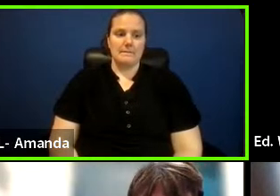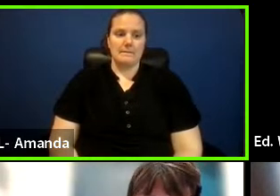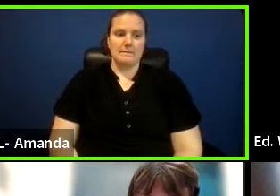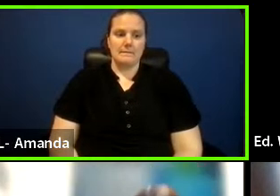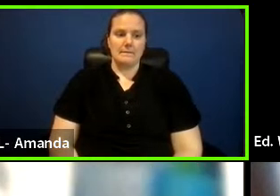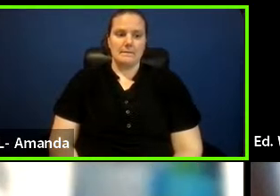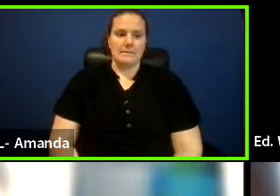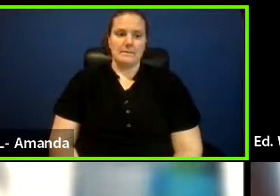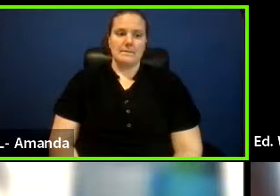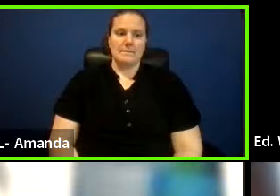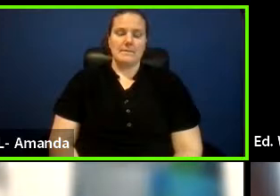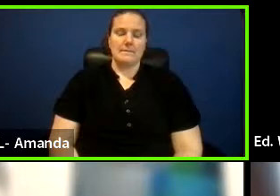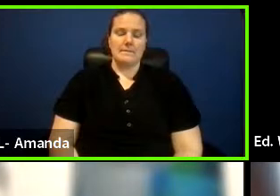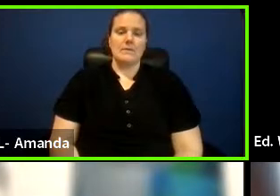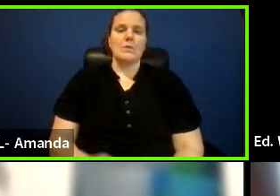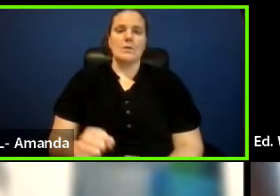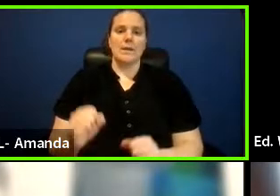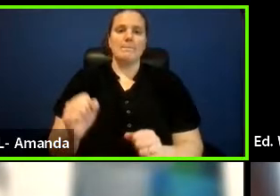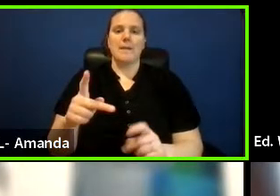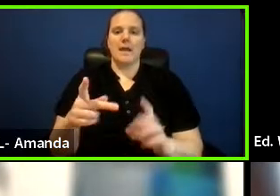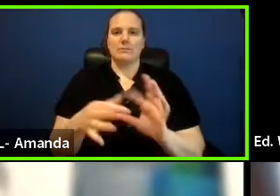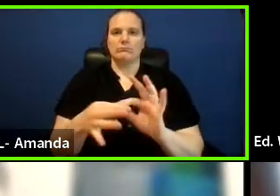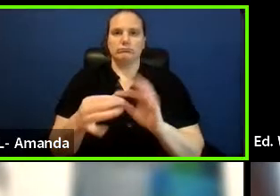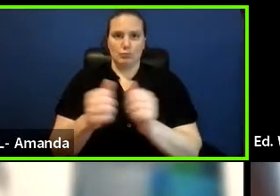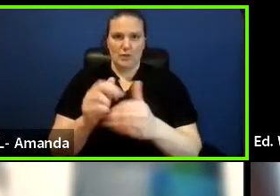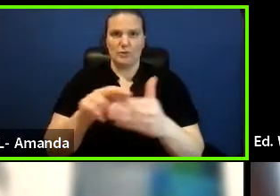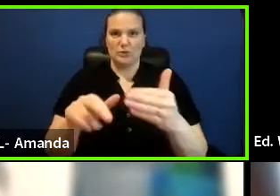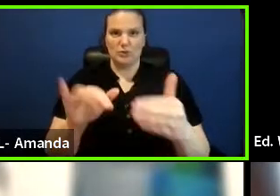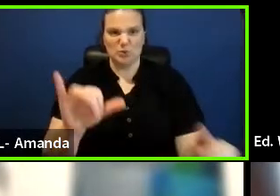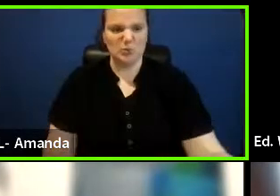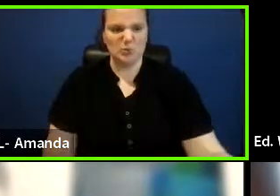We can always come back to the results too.